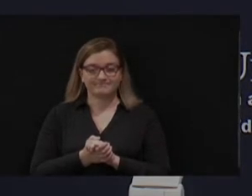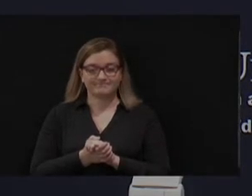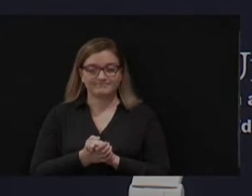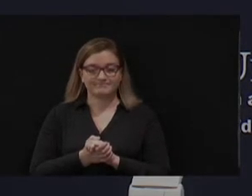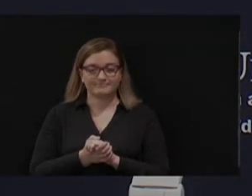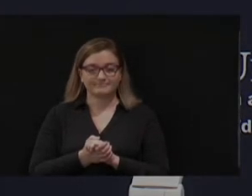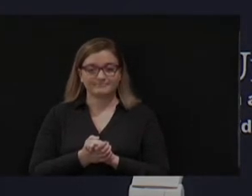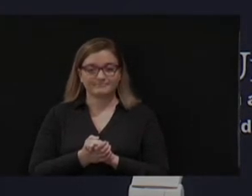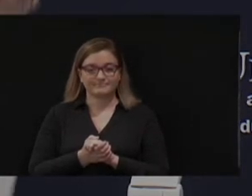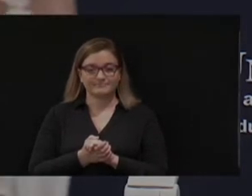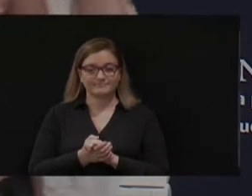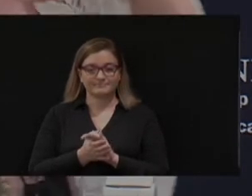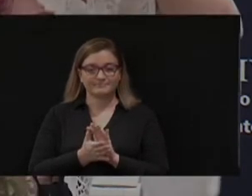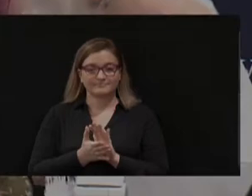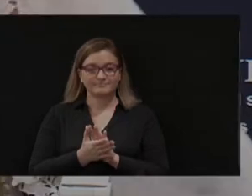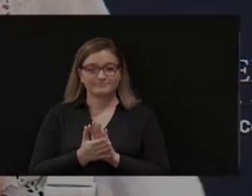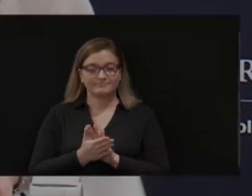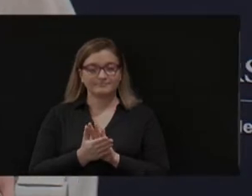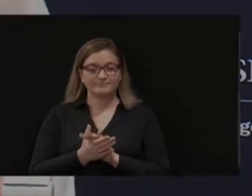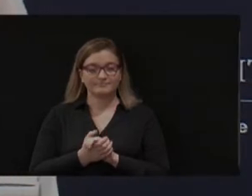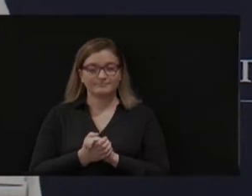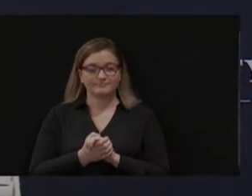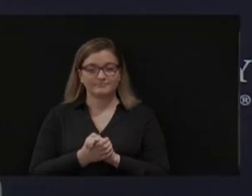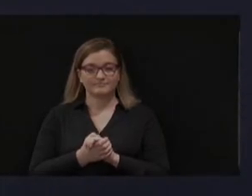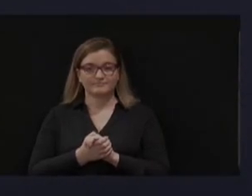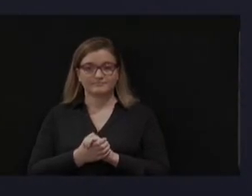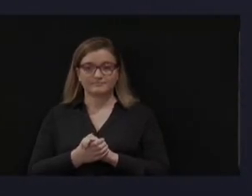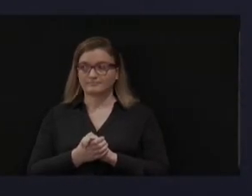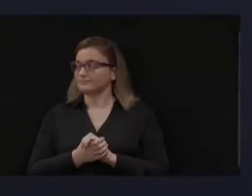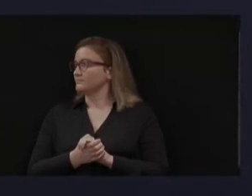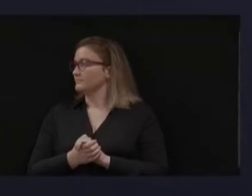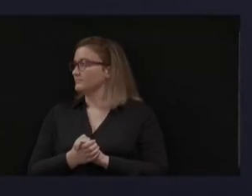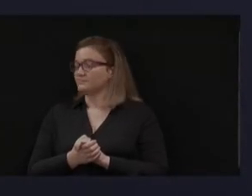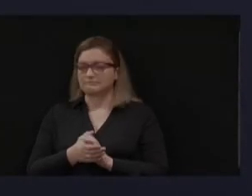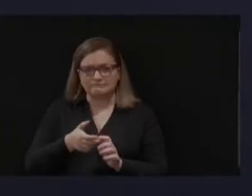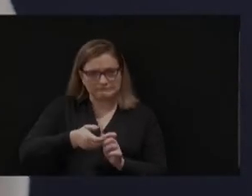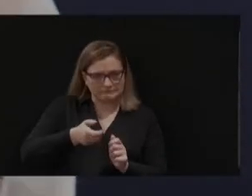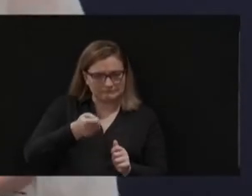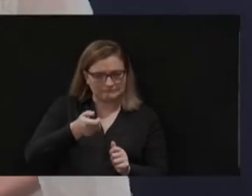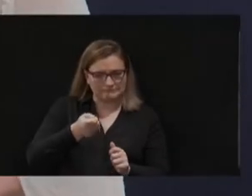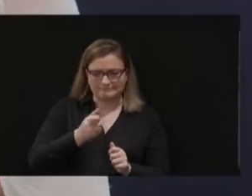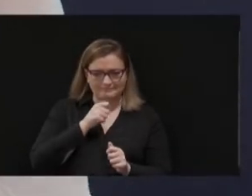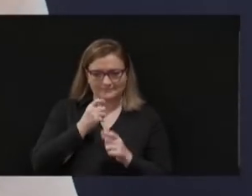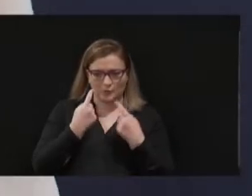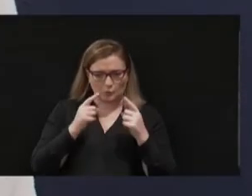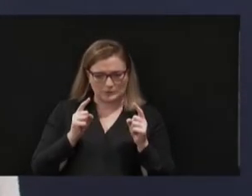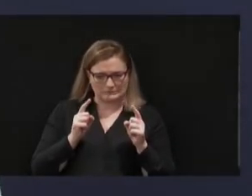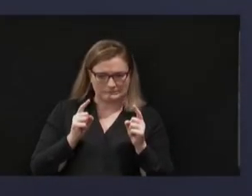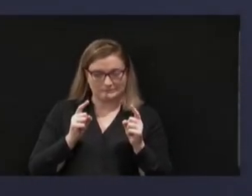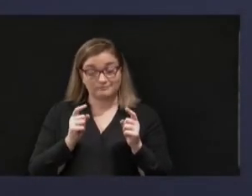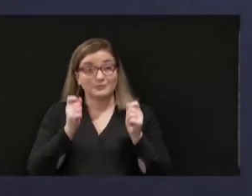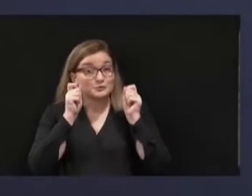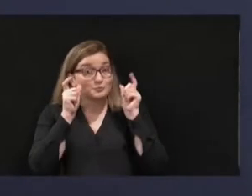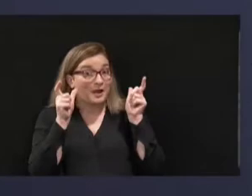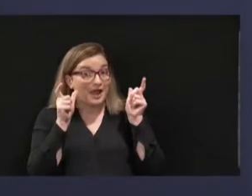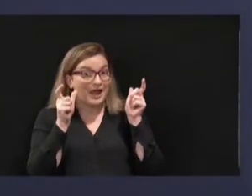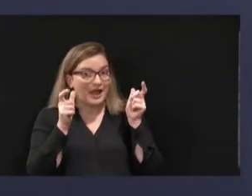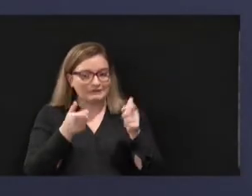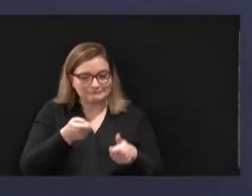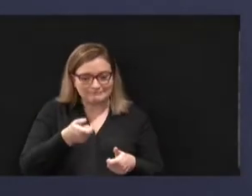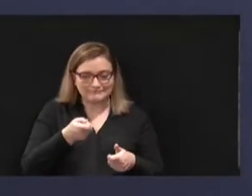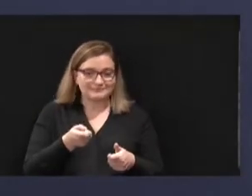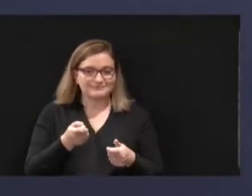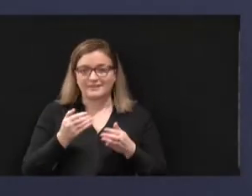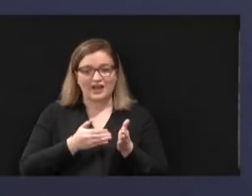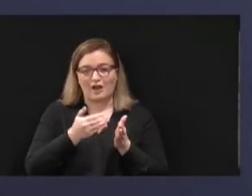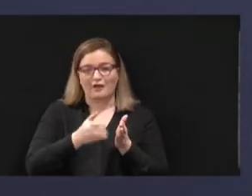My clicker's not working. What a surprise. Clickers so often